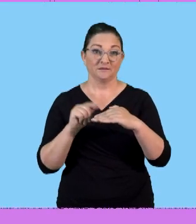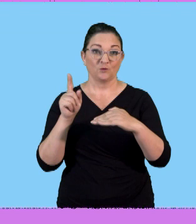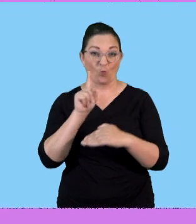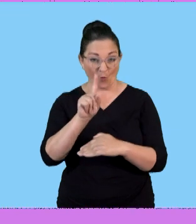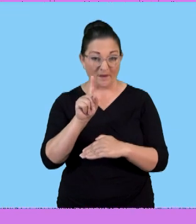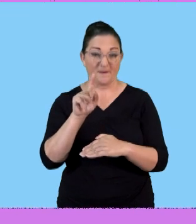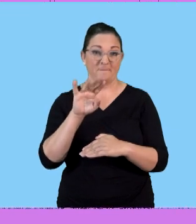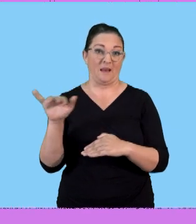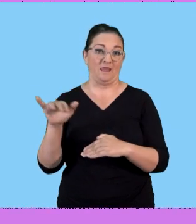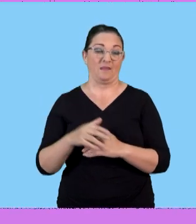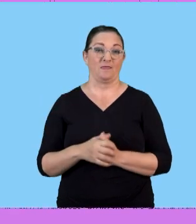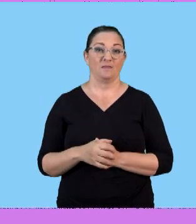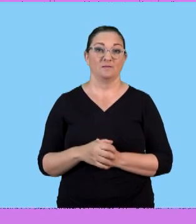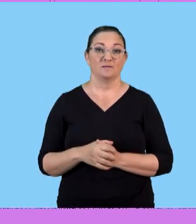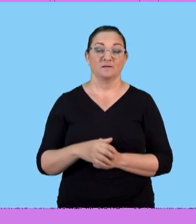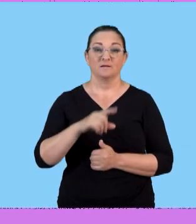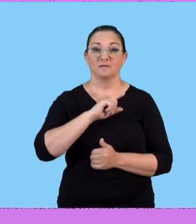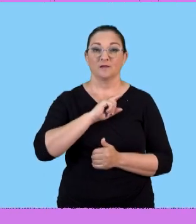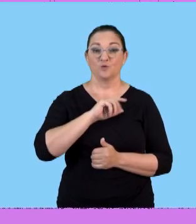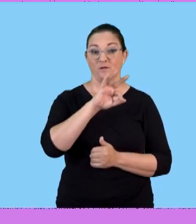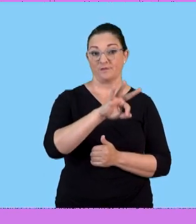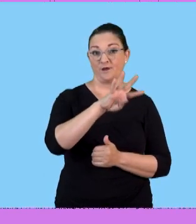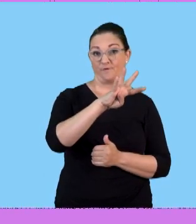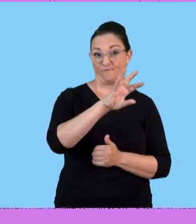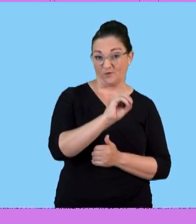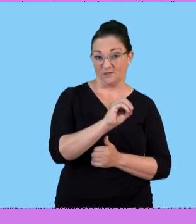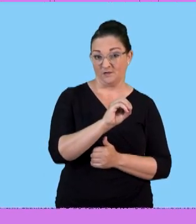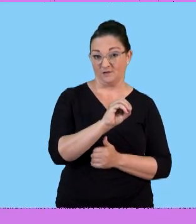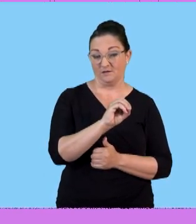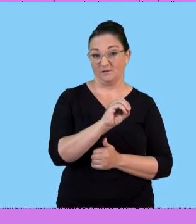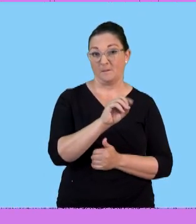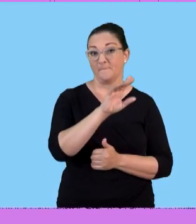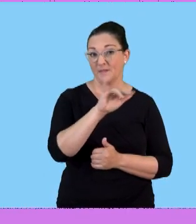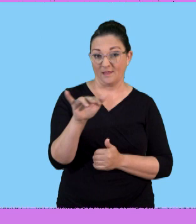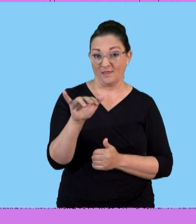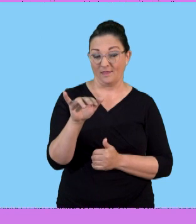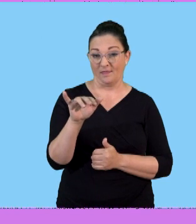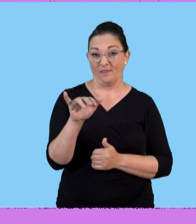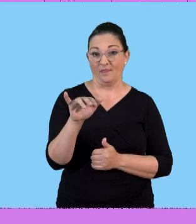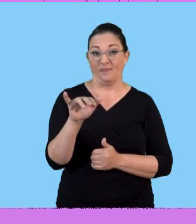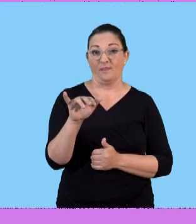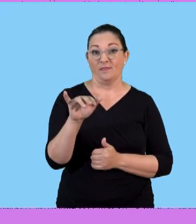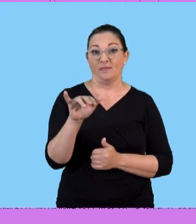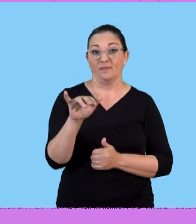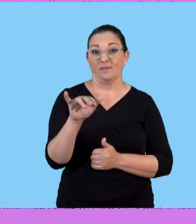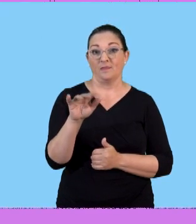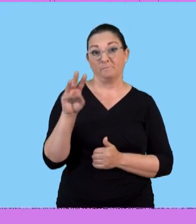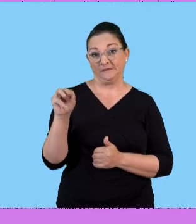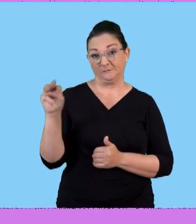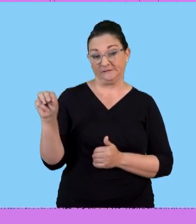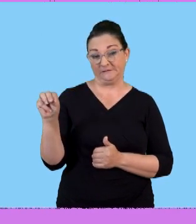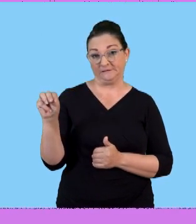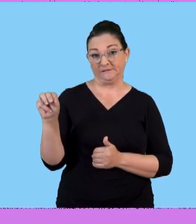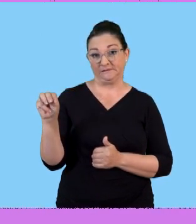by 1 million. So therefore, 340 million